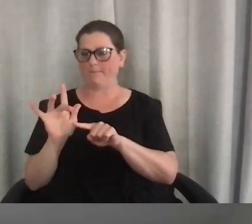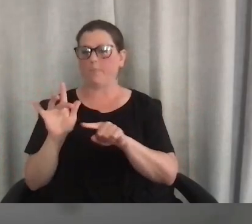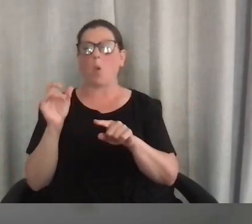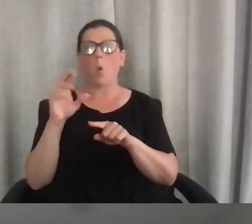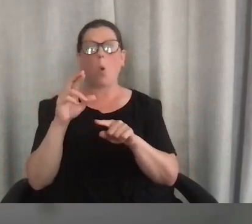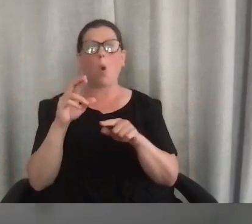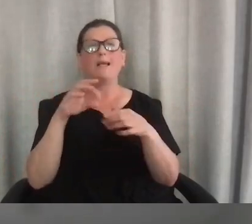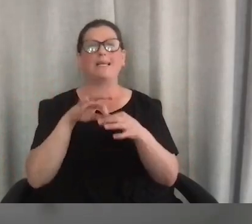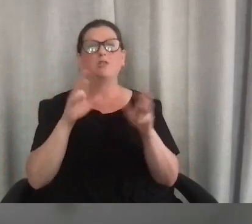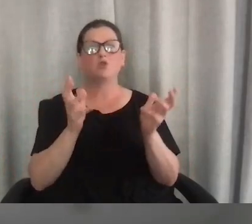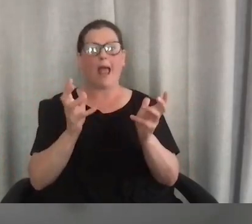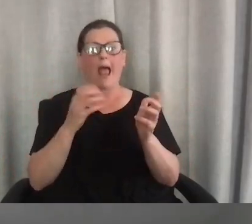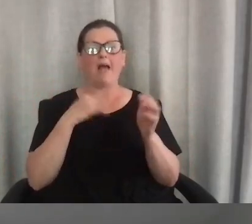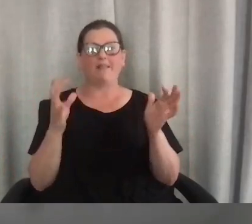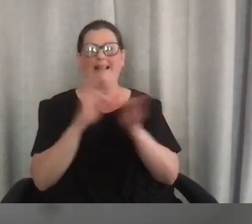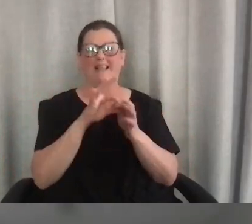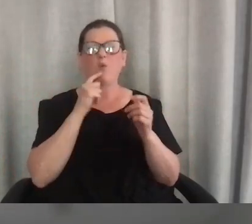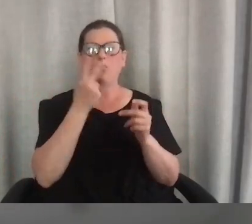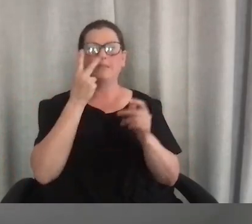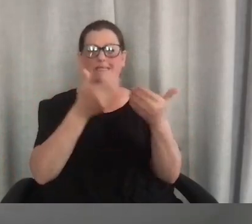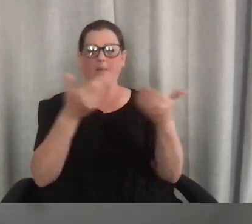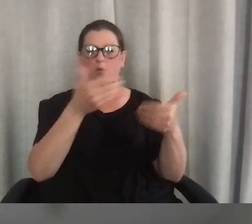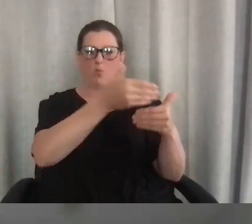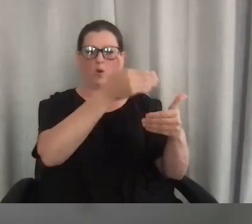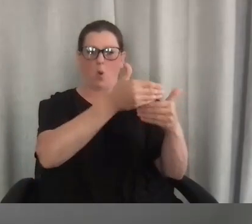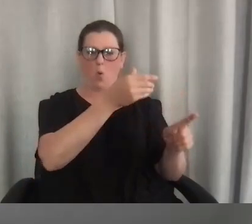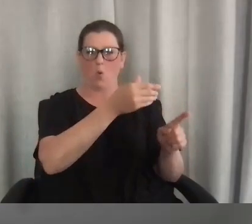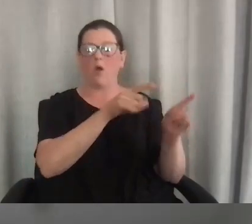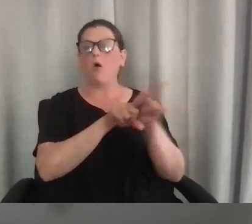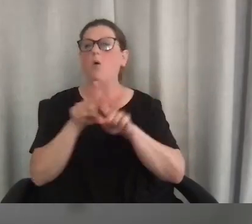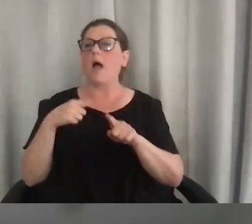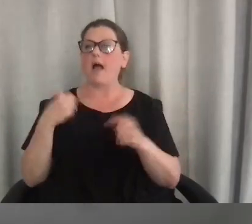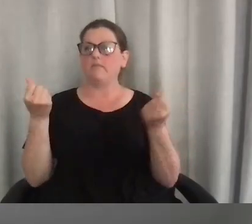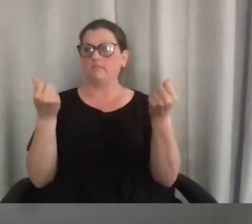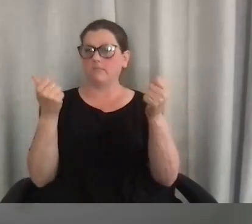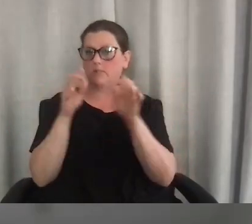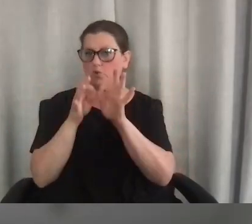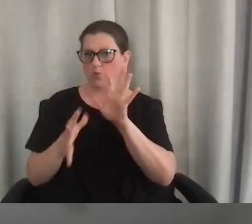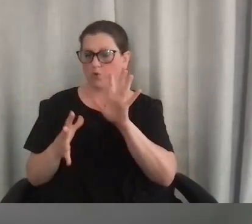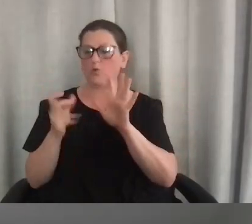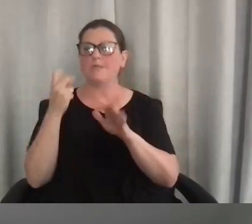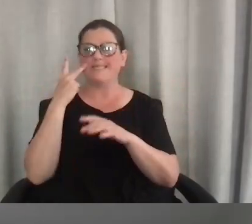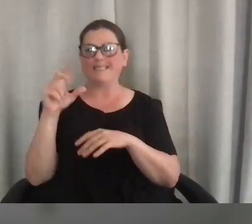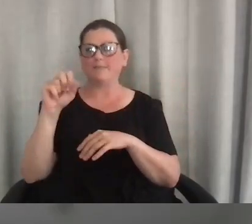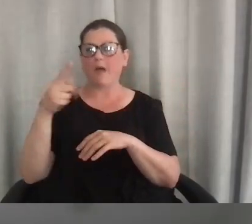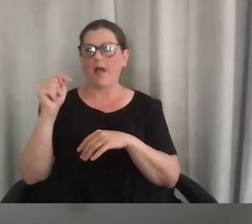in the chat pod to view in a separate window. We also have an ASL interpreter who should be seen spotlit on your